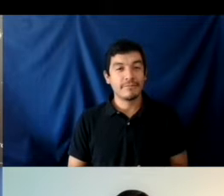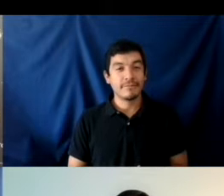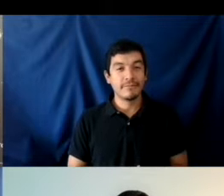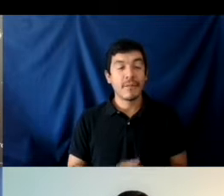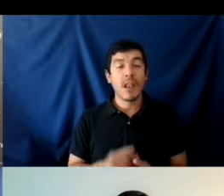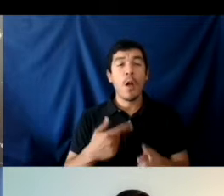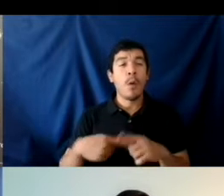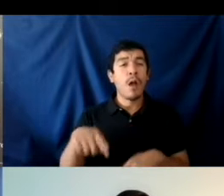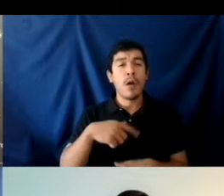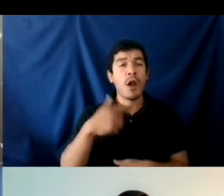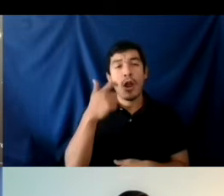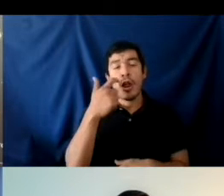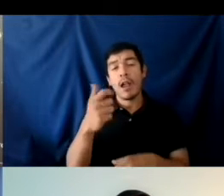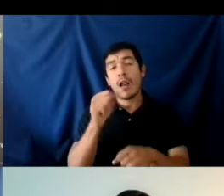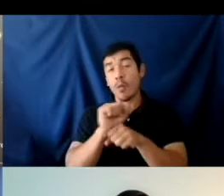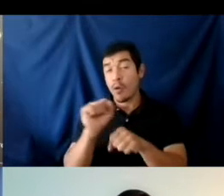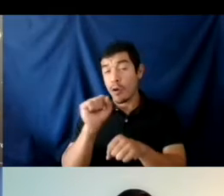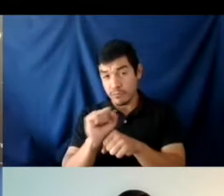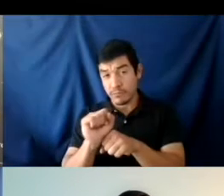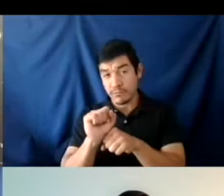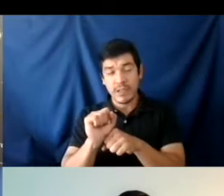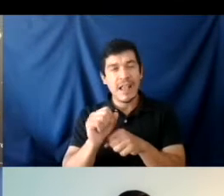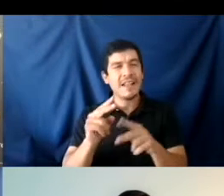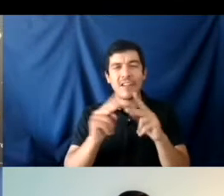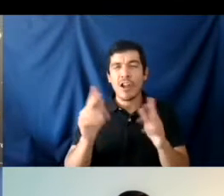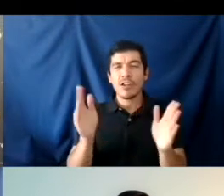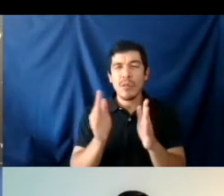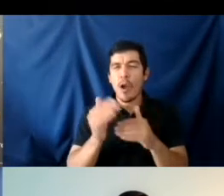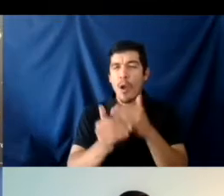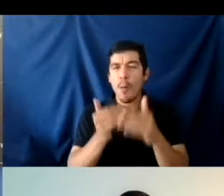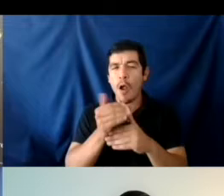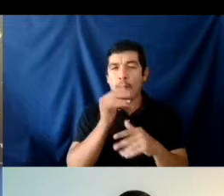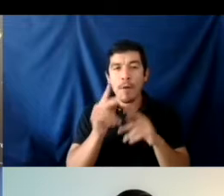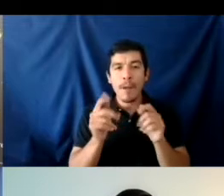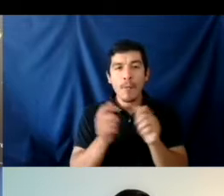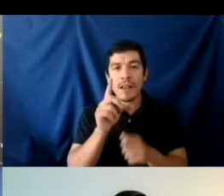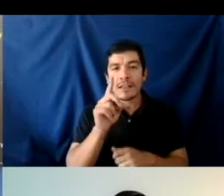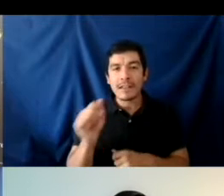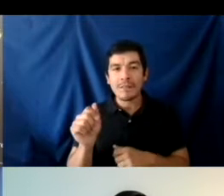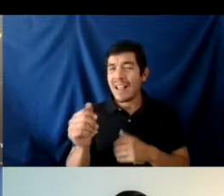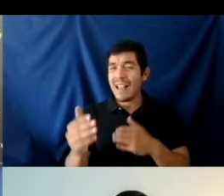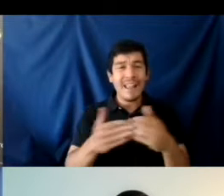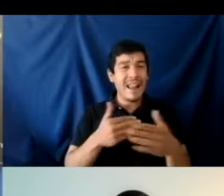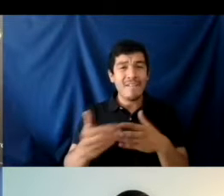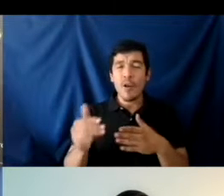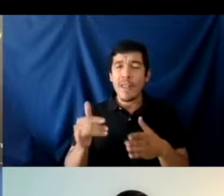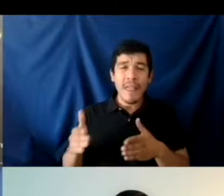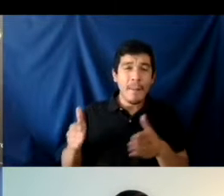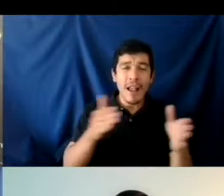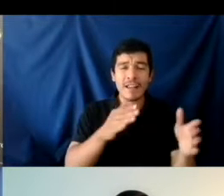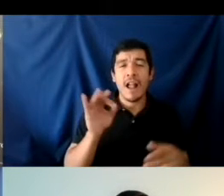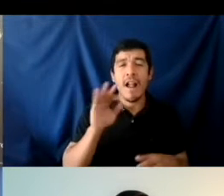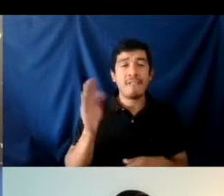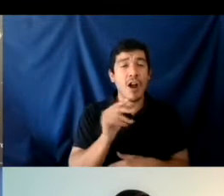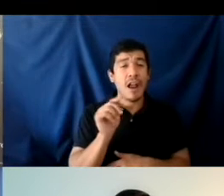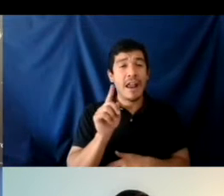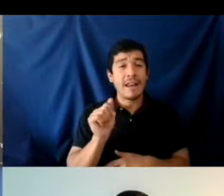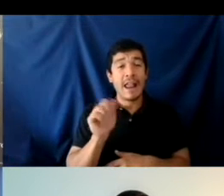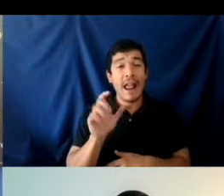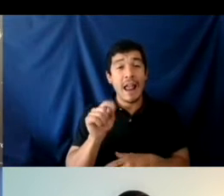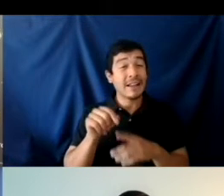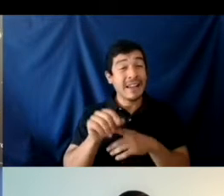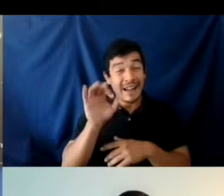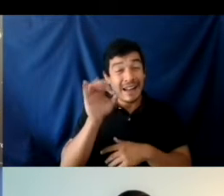When we look at employment, there's been very little progress for people with disabilities, despite the passage of the Americans with Disabilities Act in